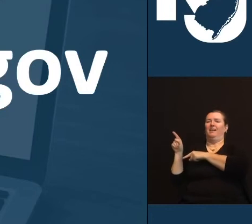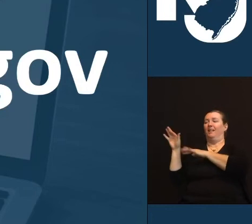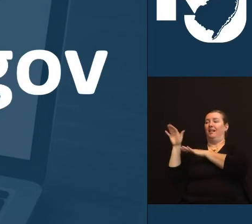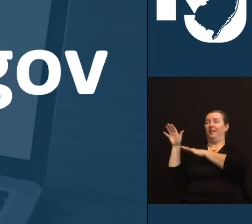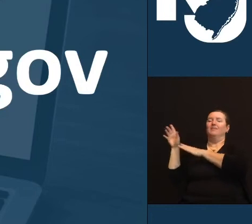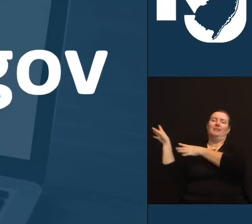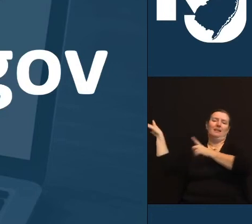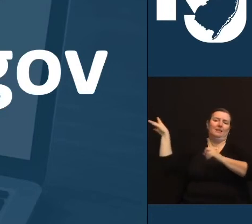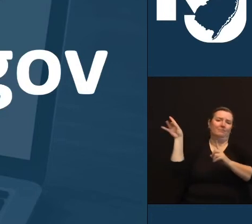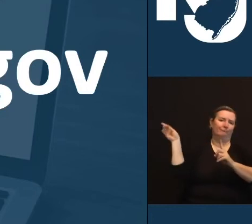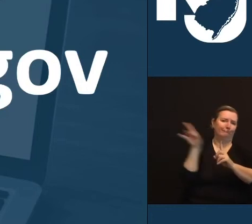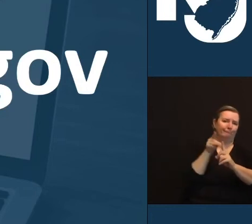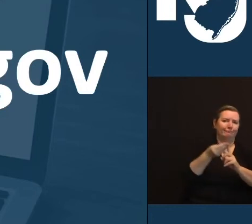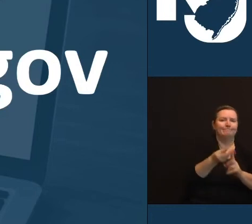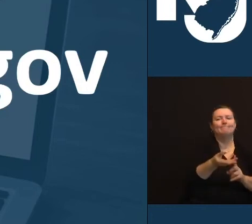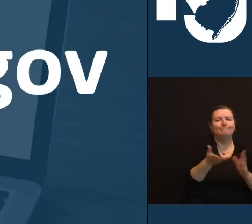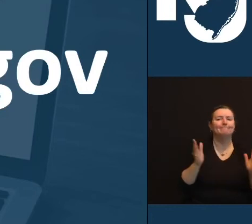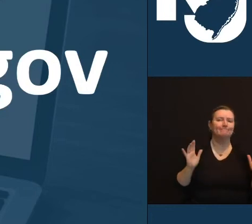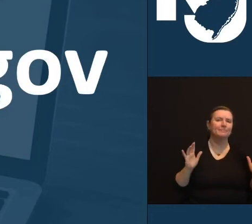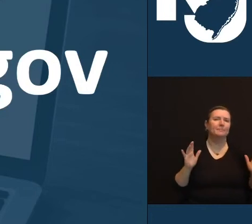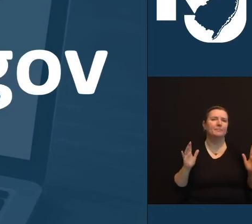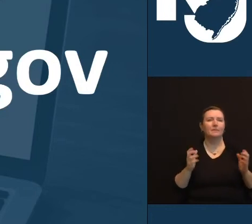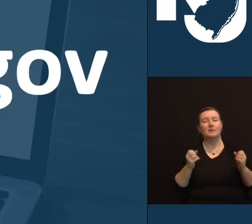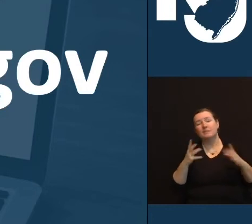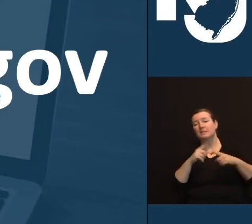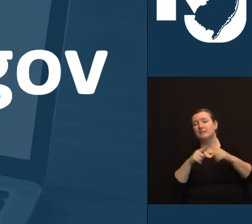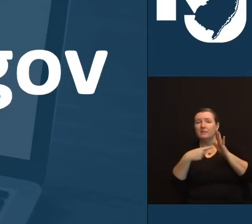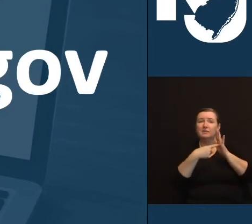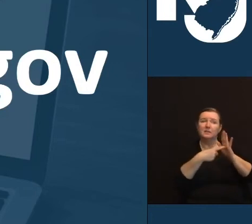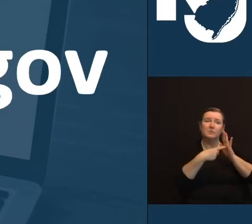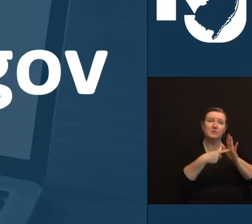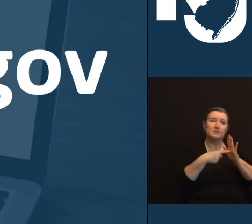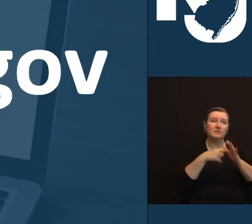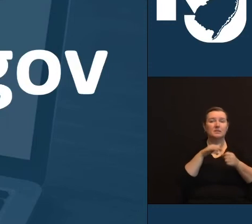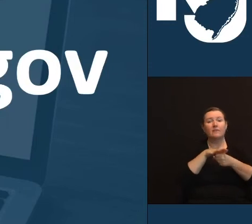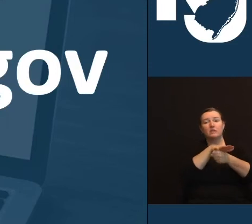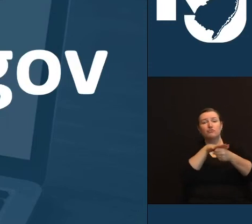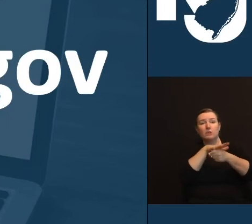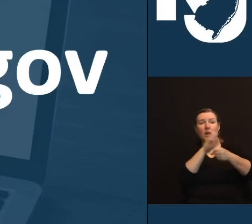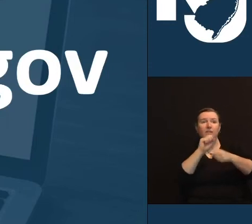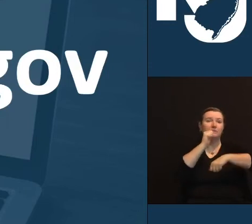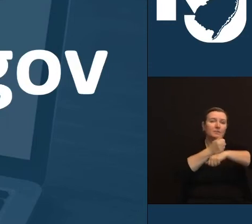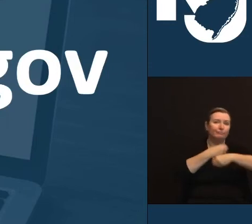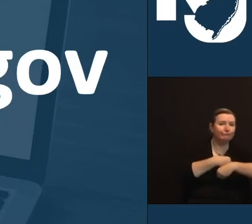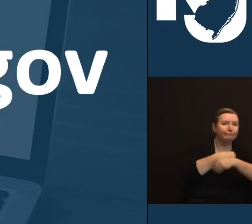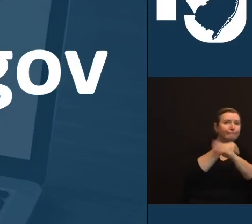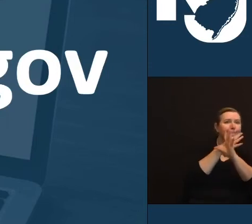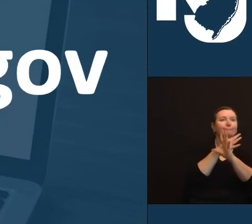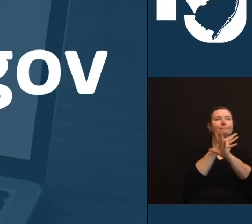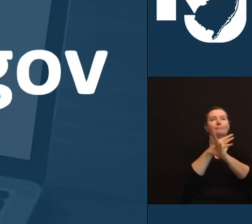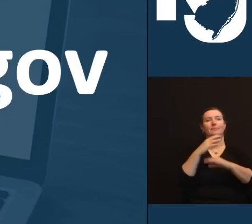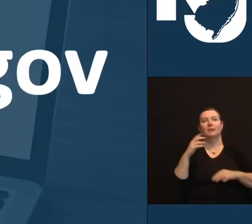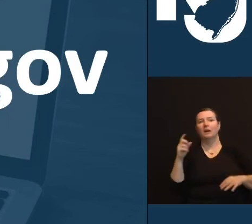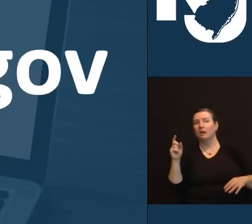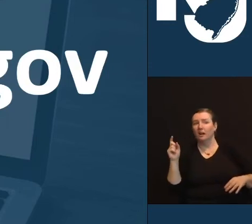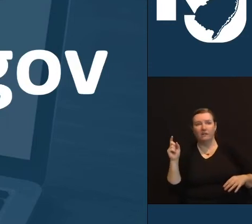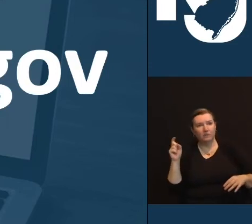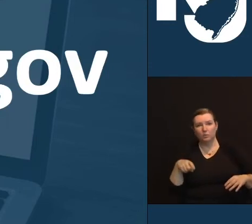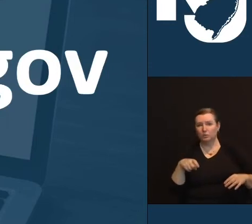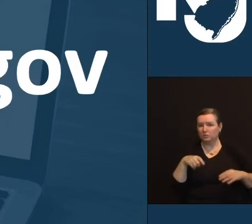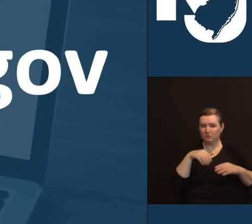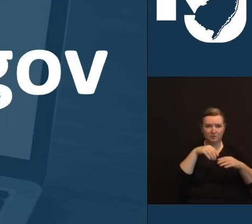because we've got now many examples of districts that went on remote because of in-school transmission. We're all remote. We're about to